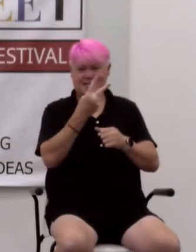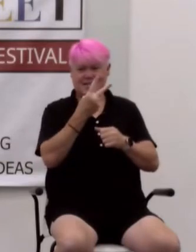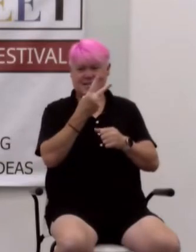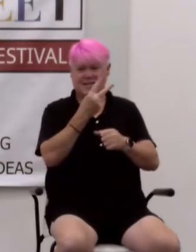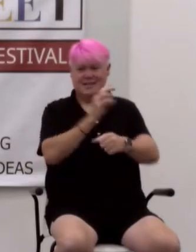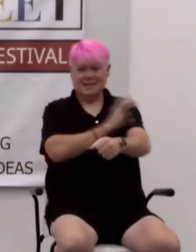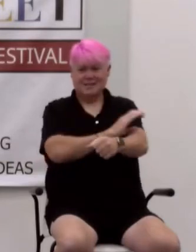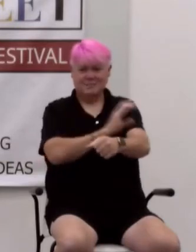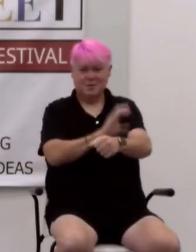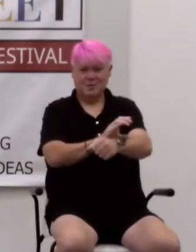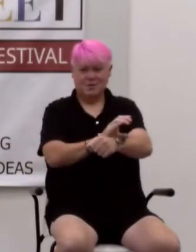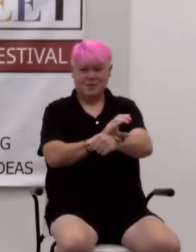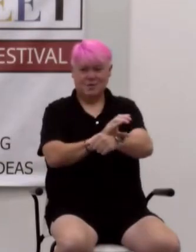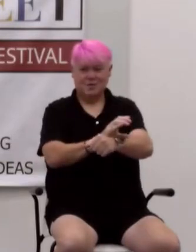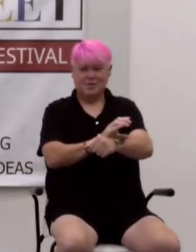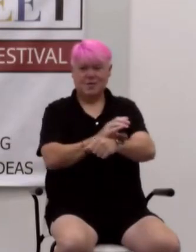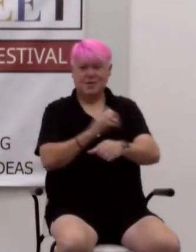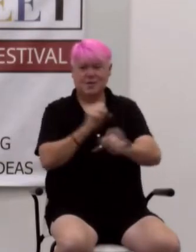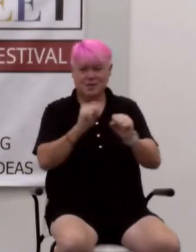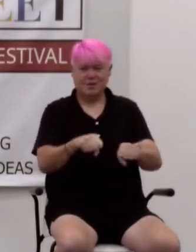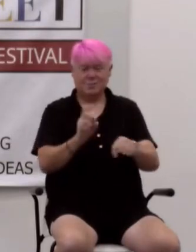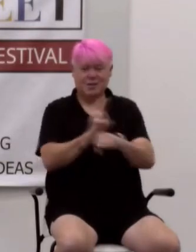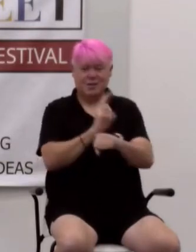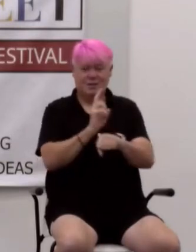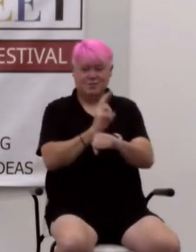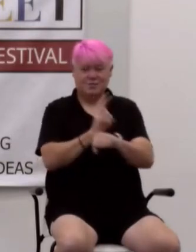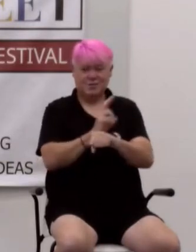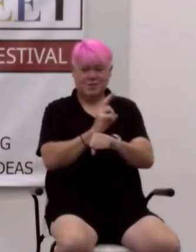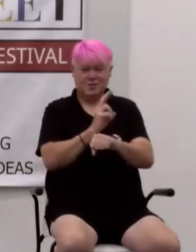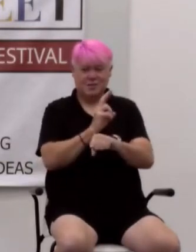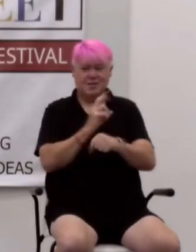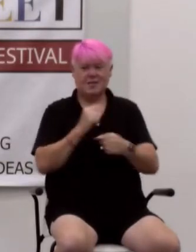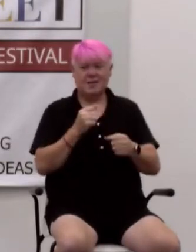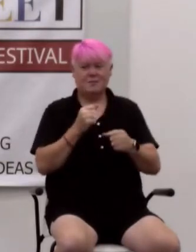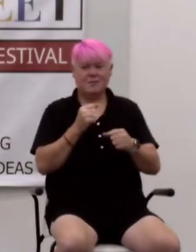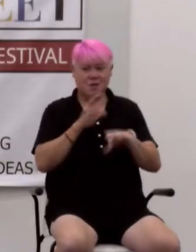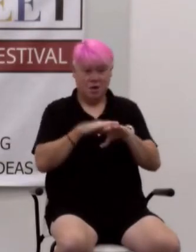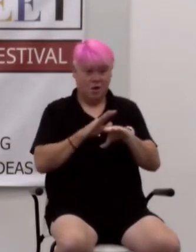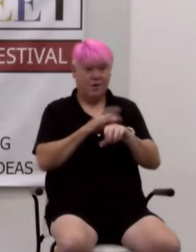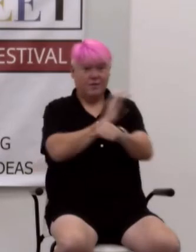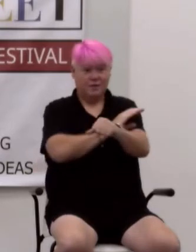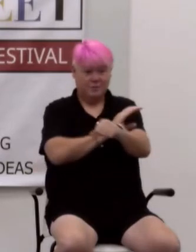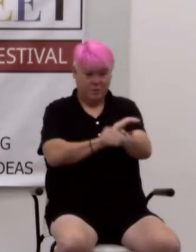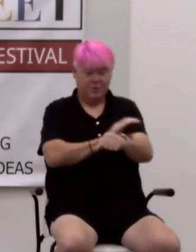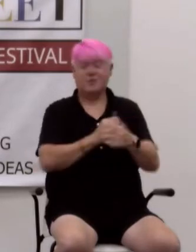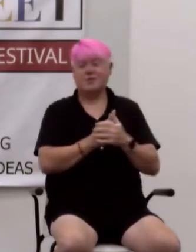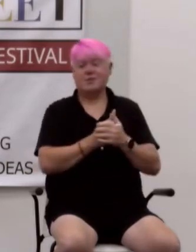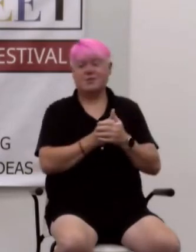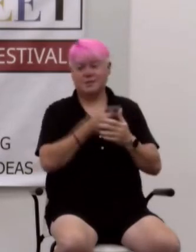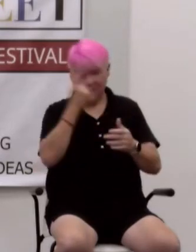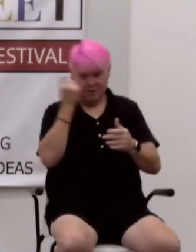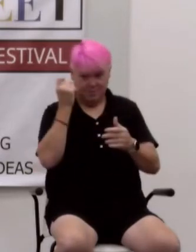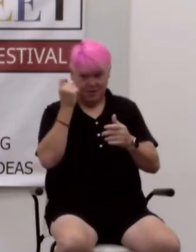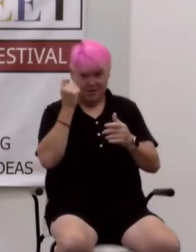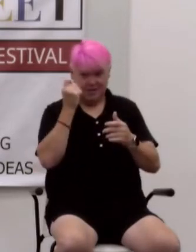available to the home, I was on, not least because I